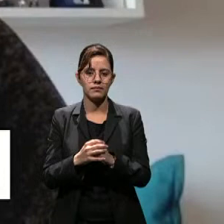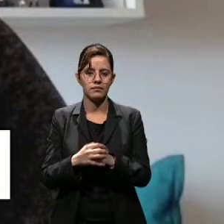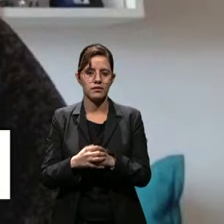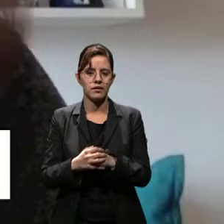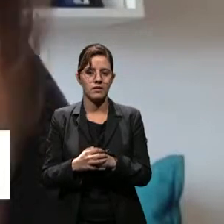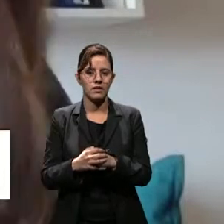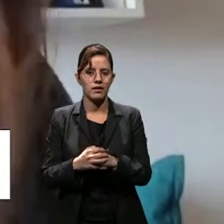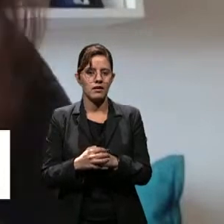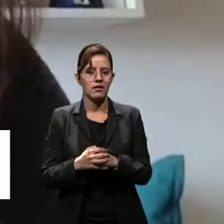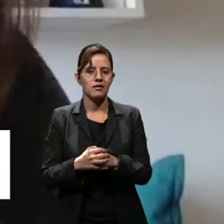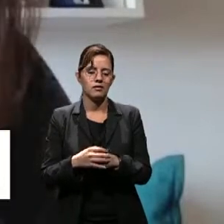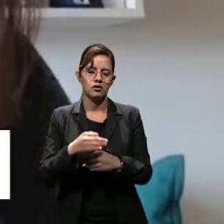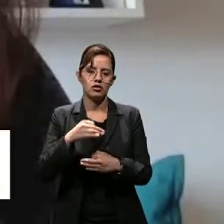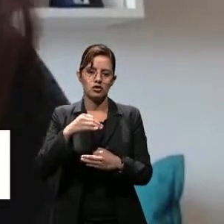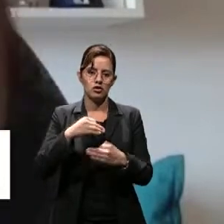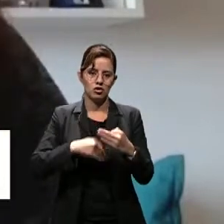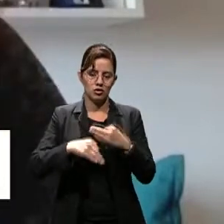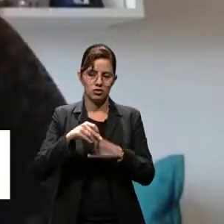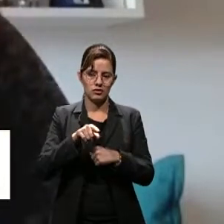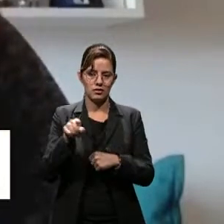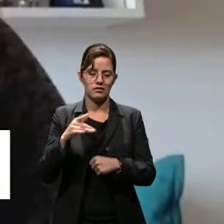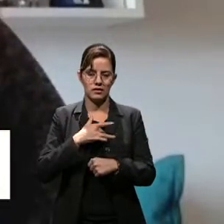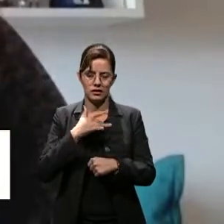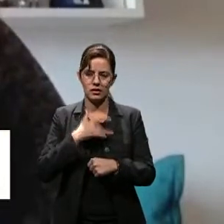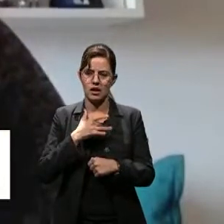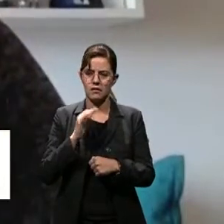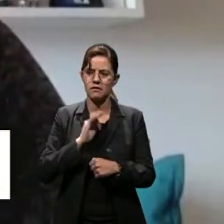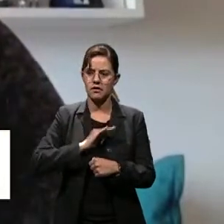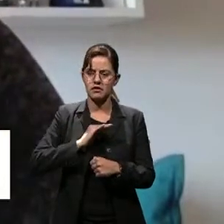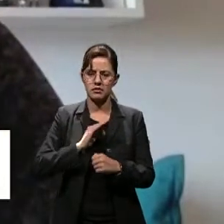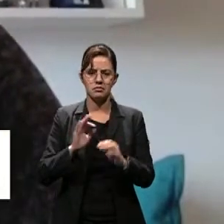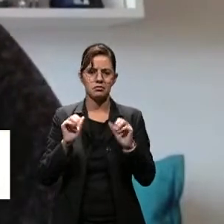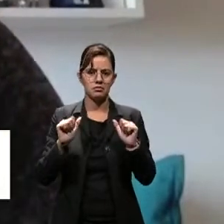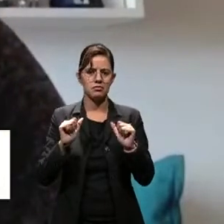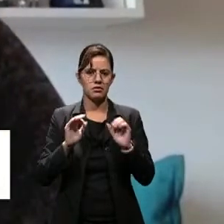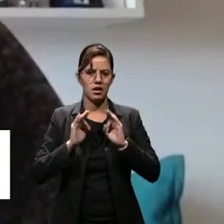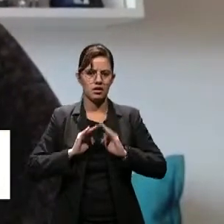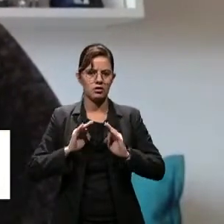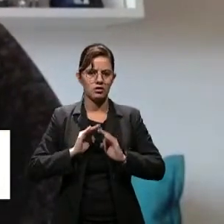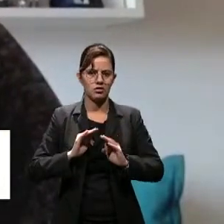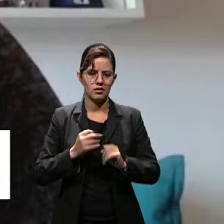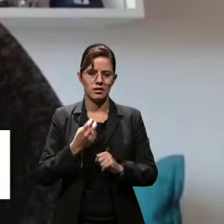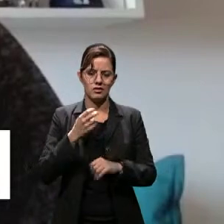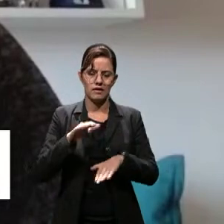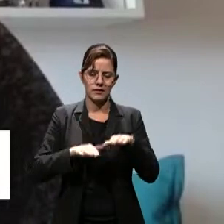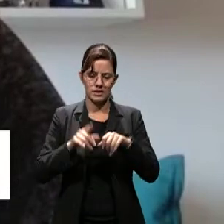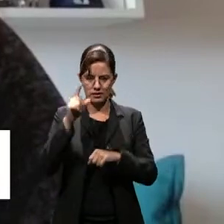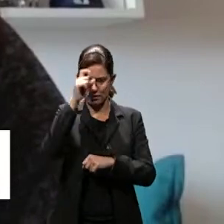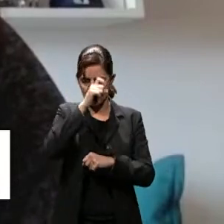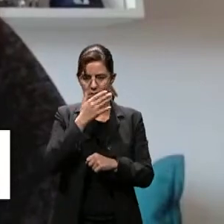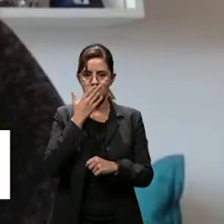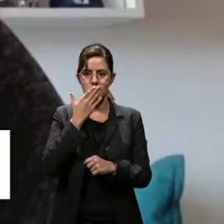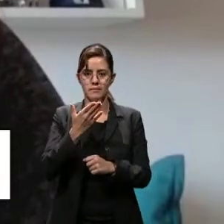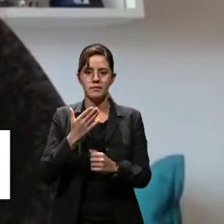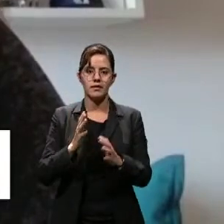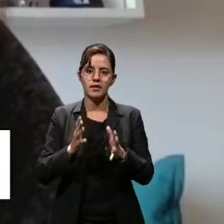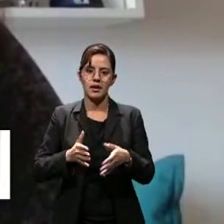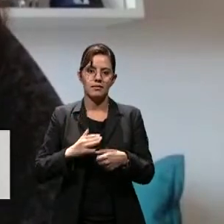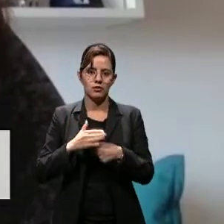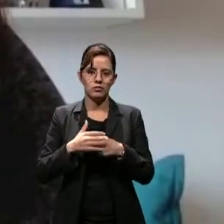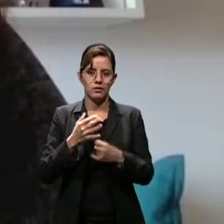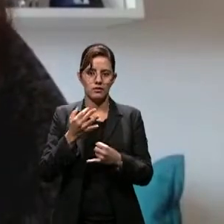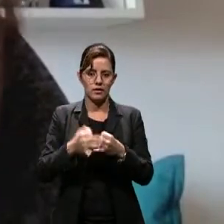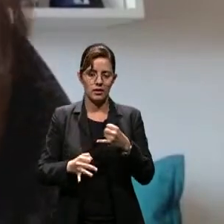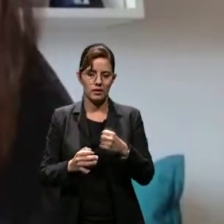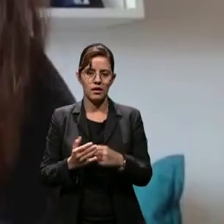establish results with which everybody will feel comfortable with. We are almost out of time